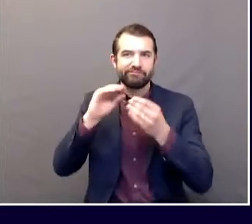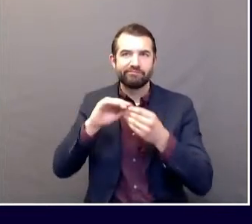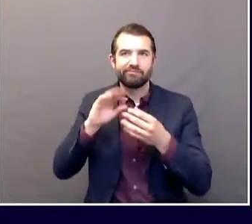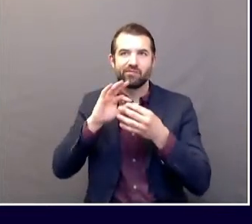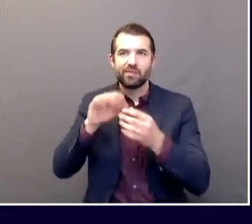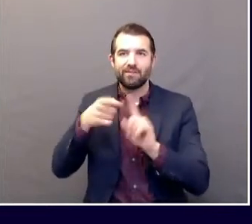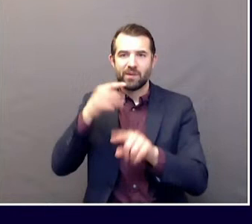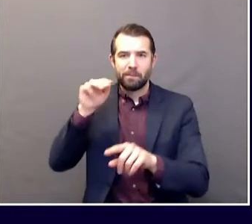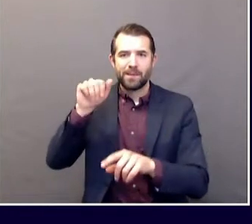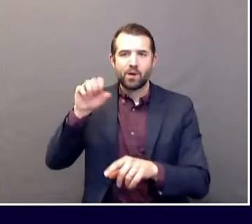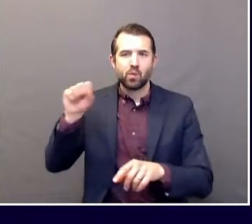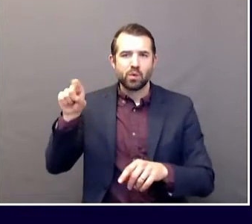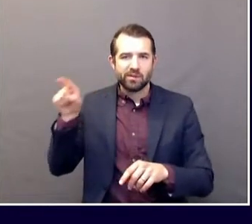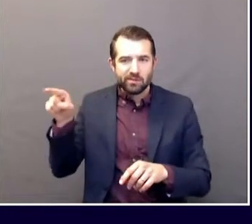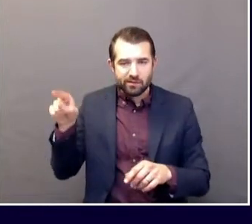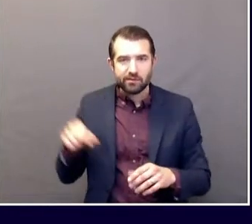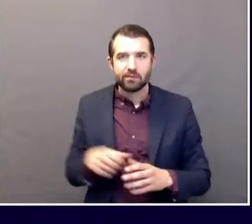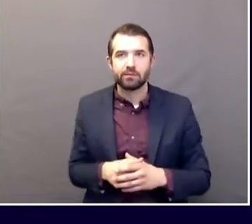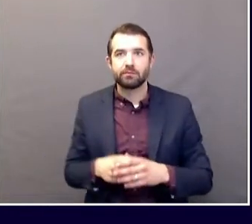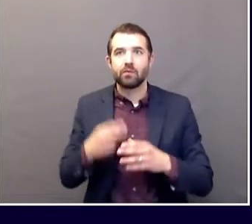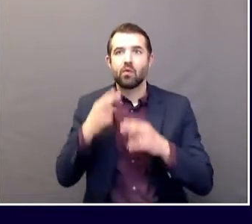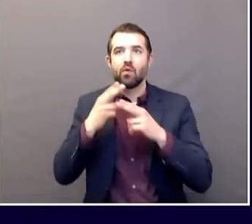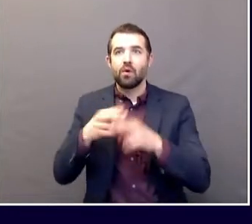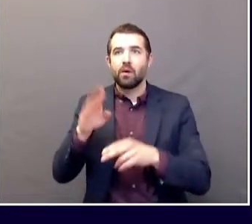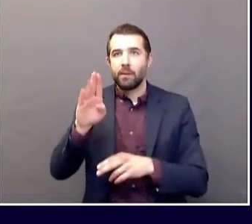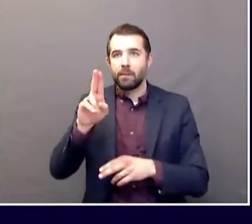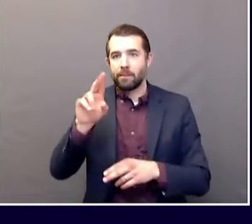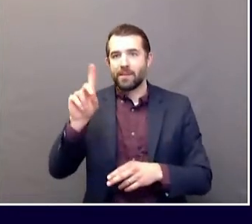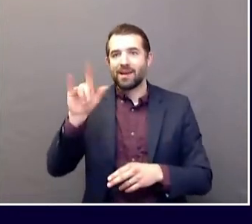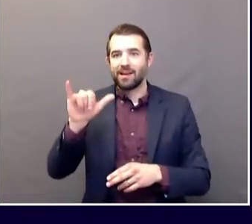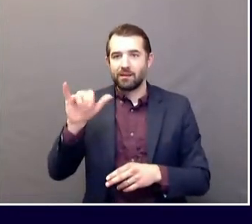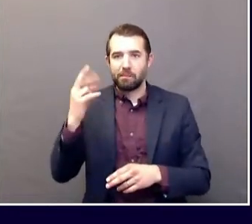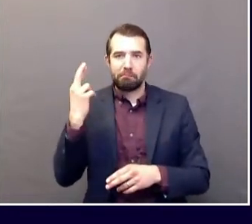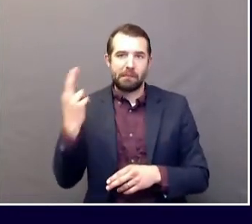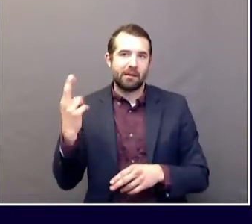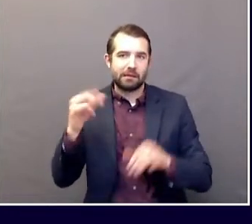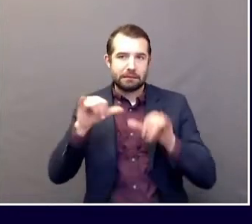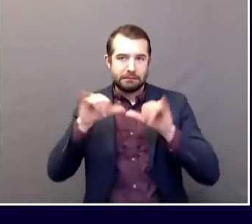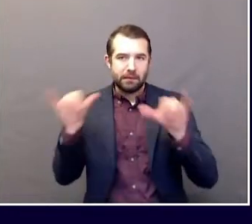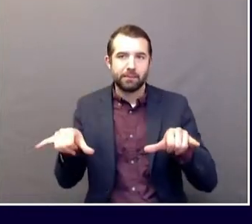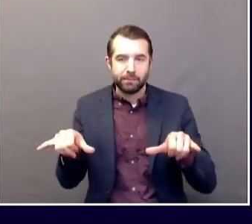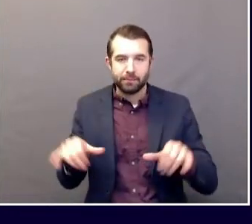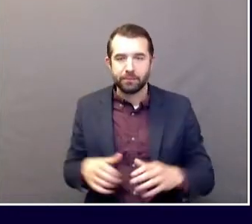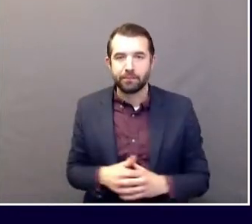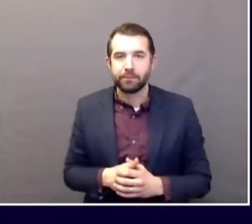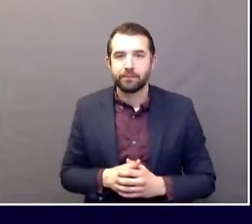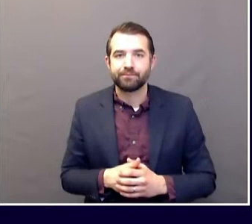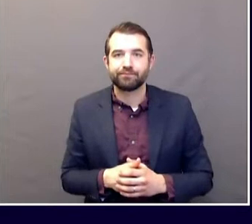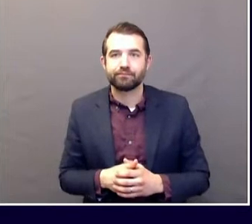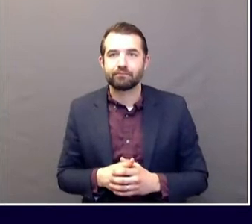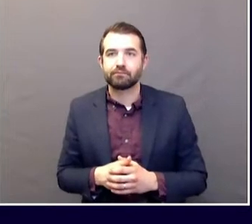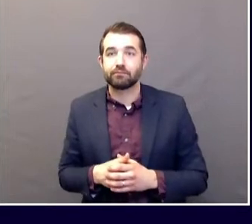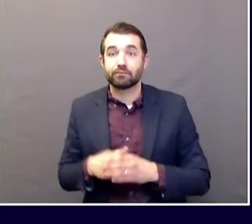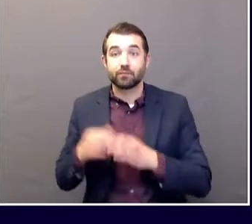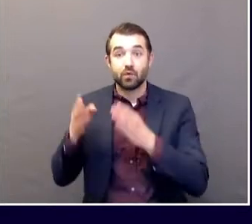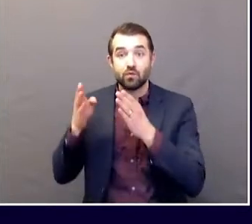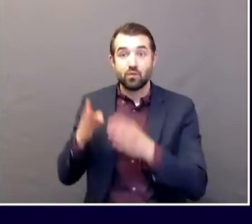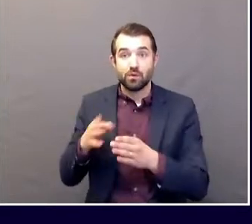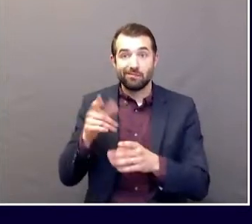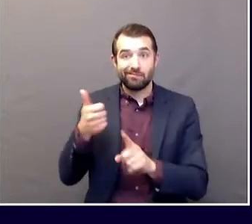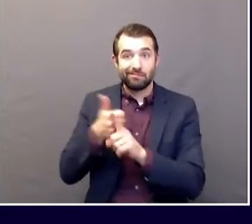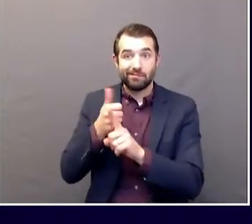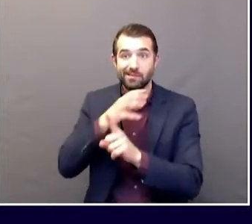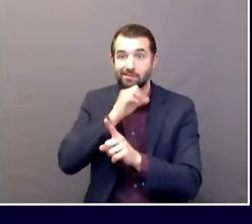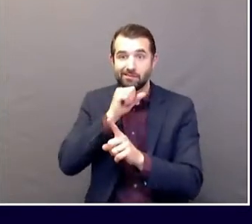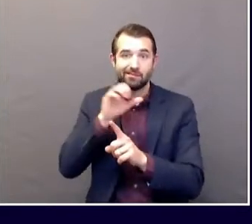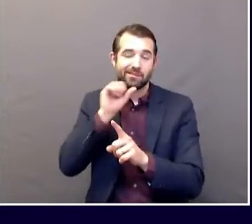where, caregivers of elderly individuals or older folks who give rides to clinics are also offered vaccinations.